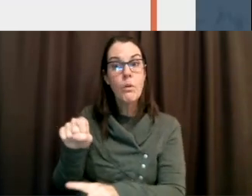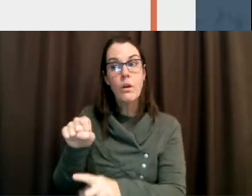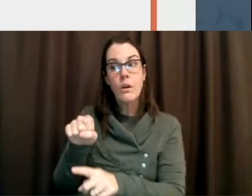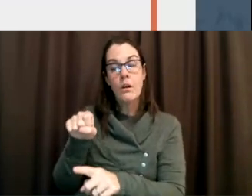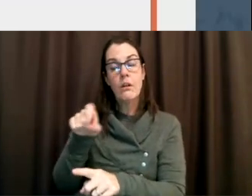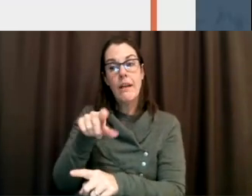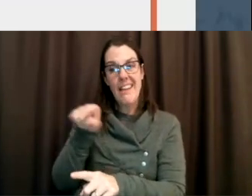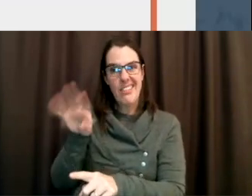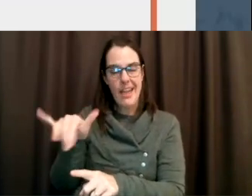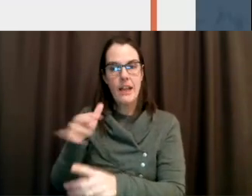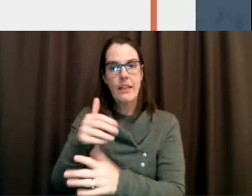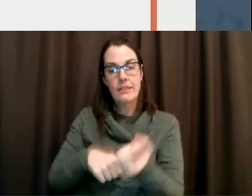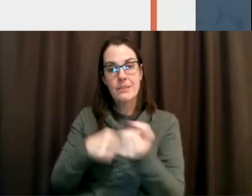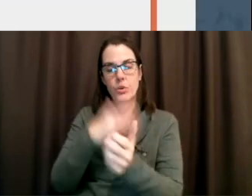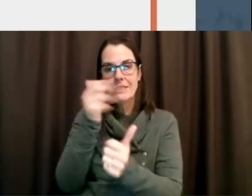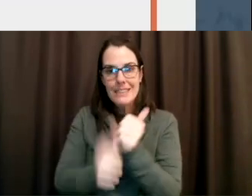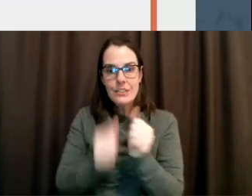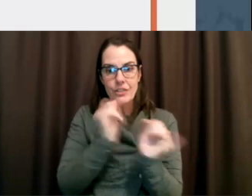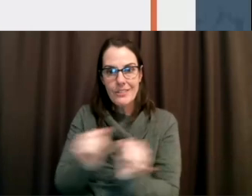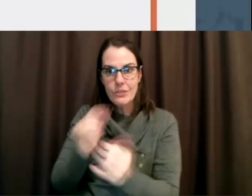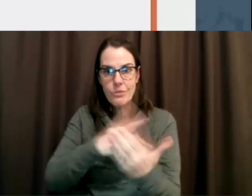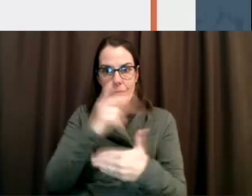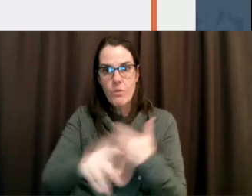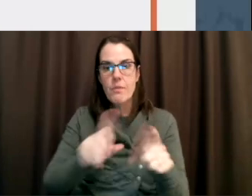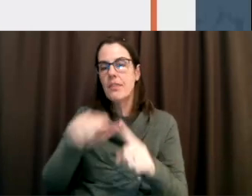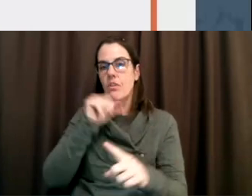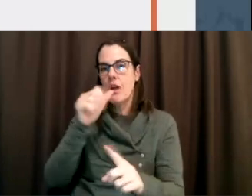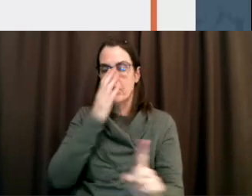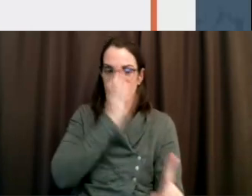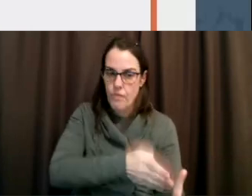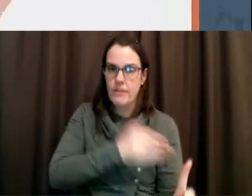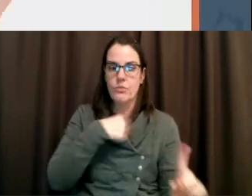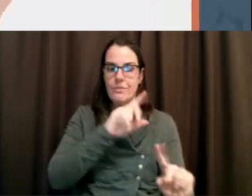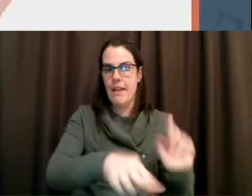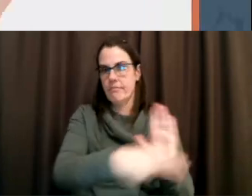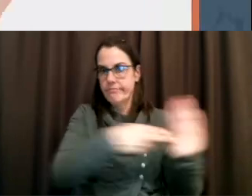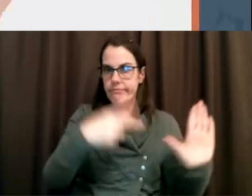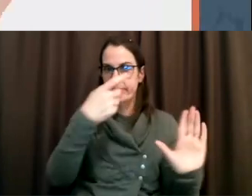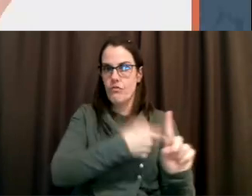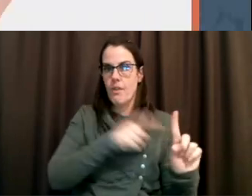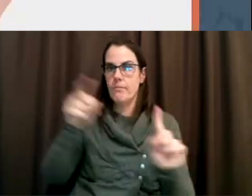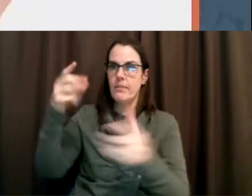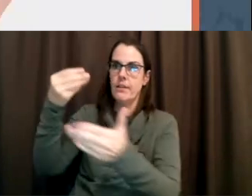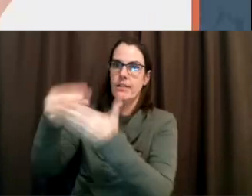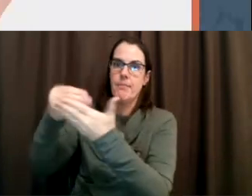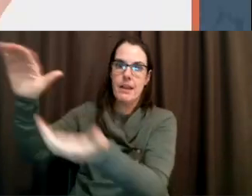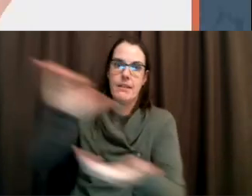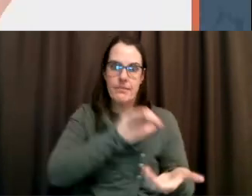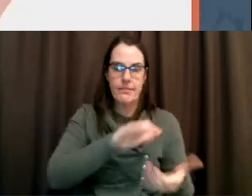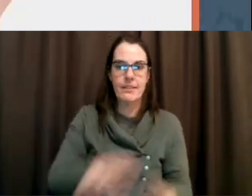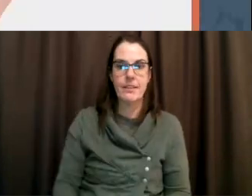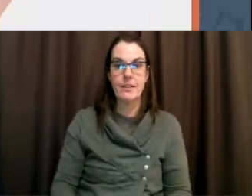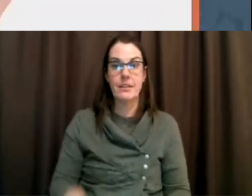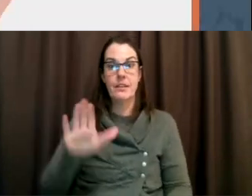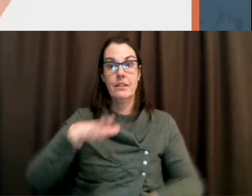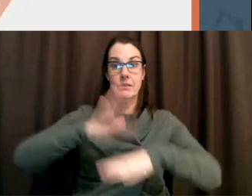programs, but they are indirect in nature. Okay. Let's go to the next one. So we have a bit of a